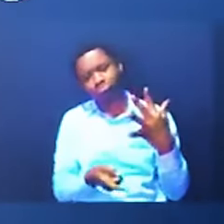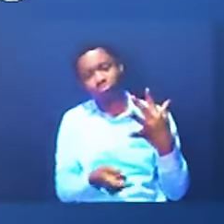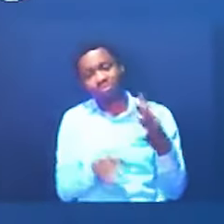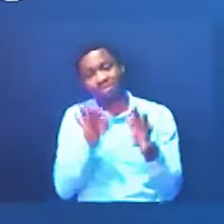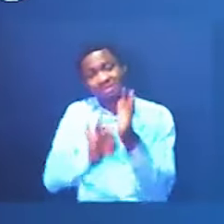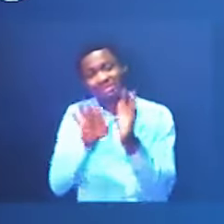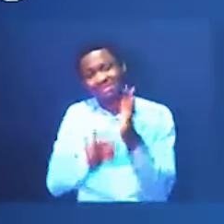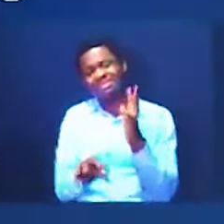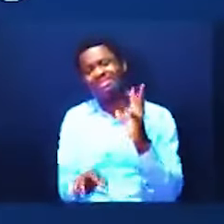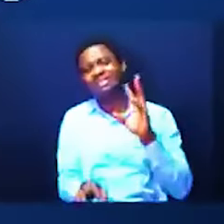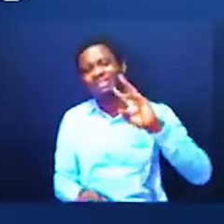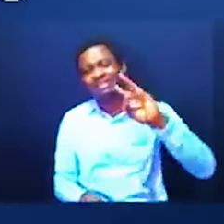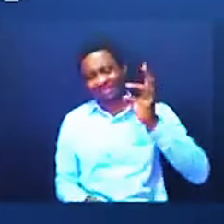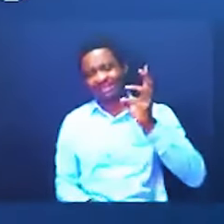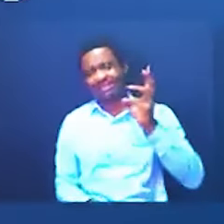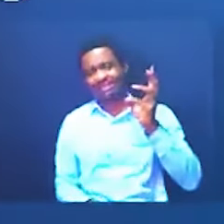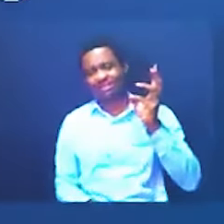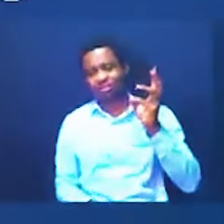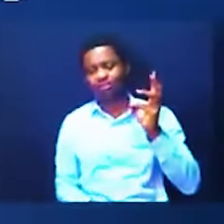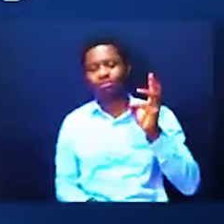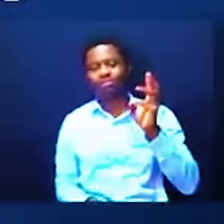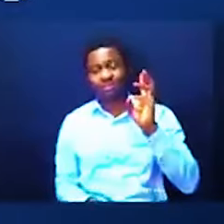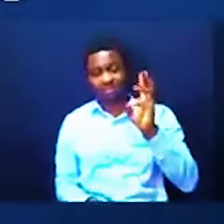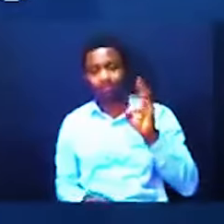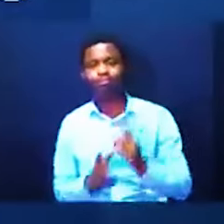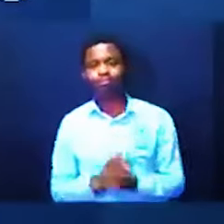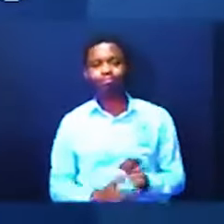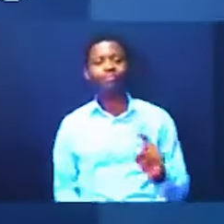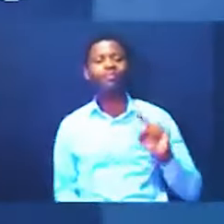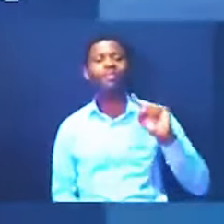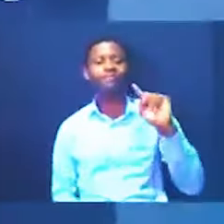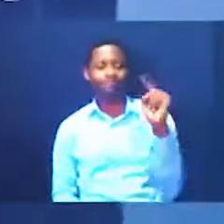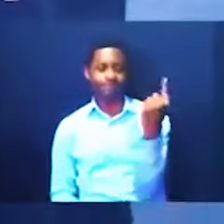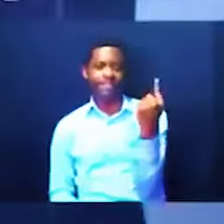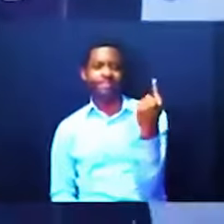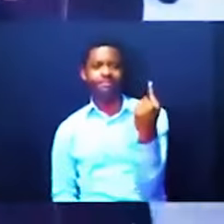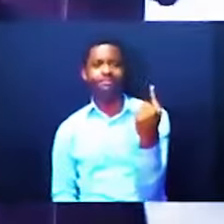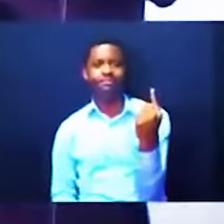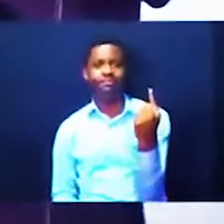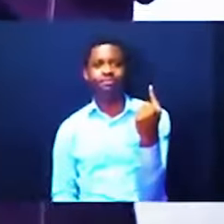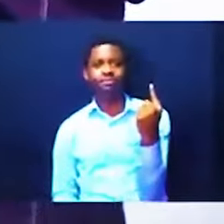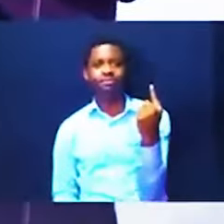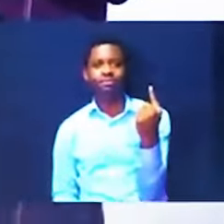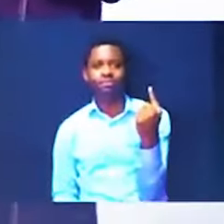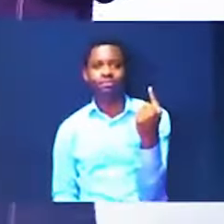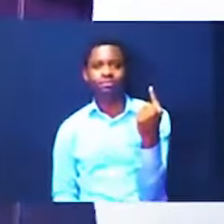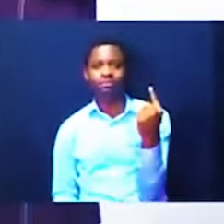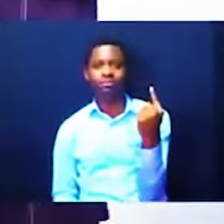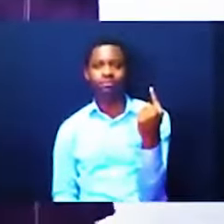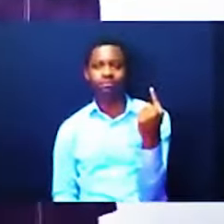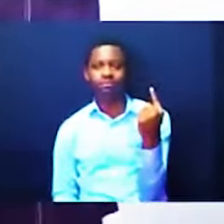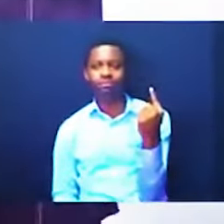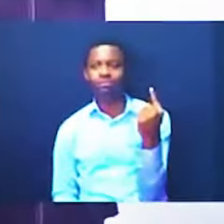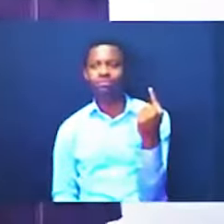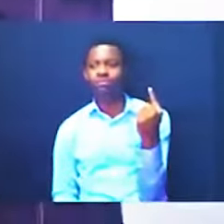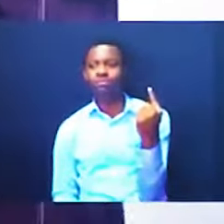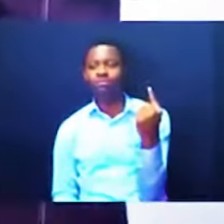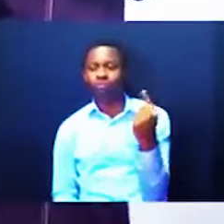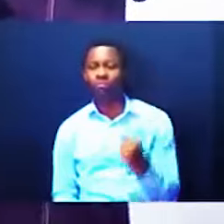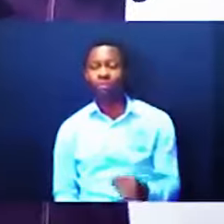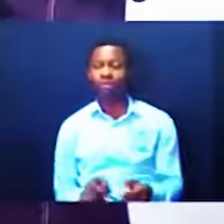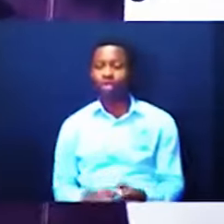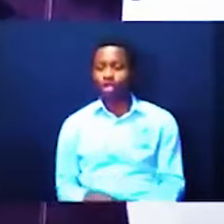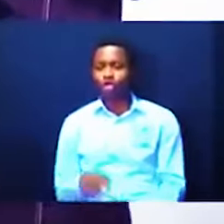them. We mebo modin aka be nsia ho asem. Now the first one, e di kan ni. You still feel that